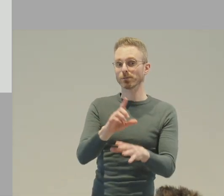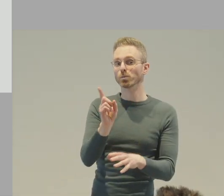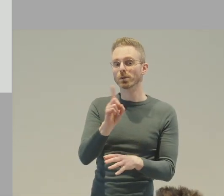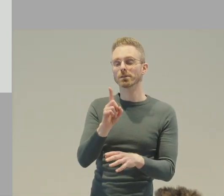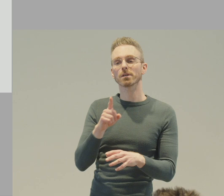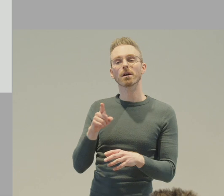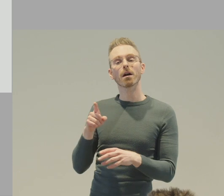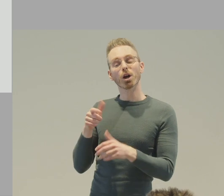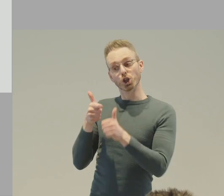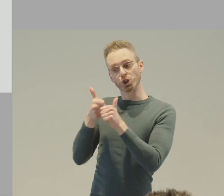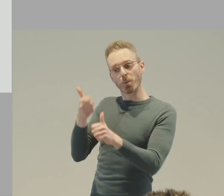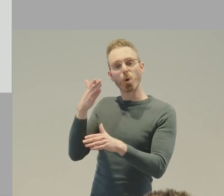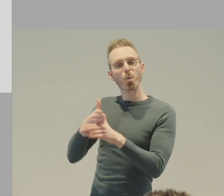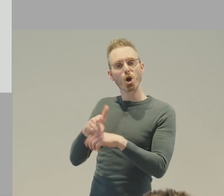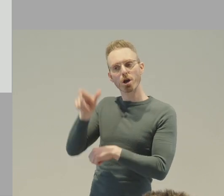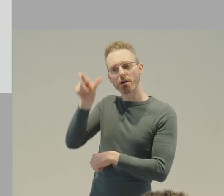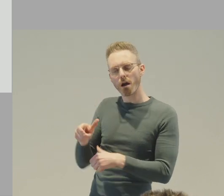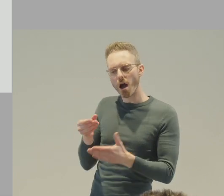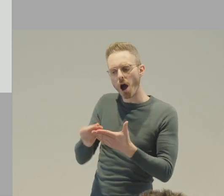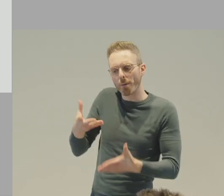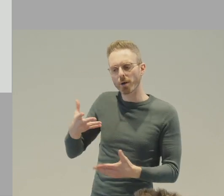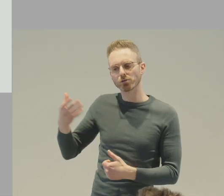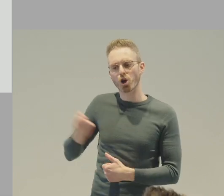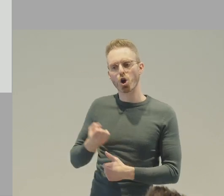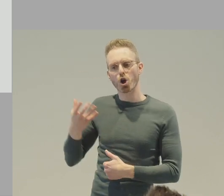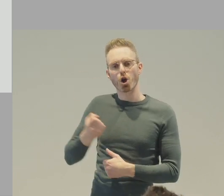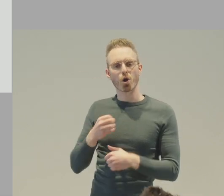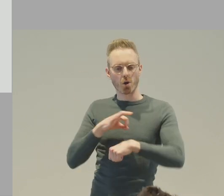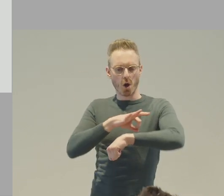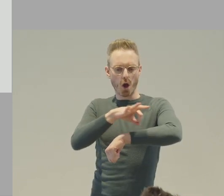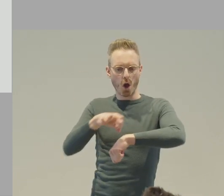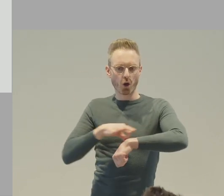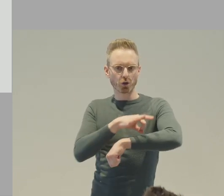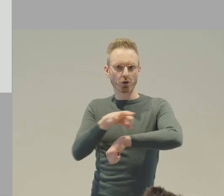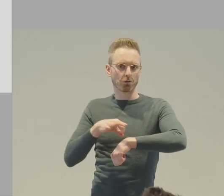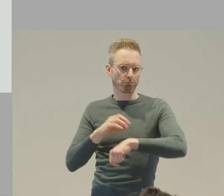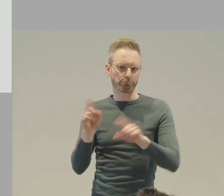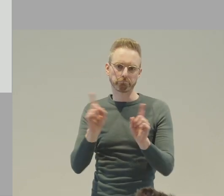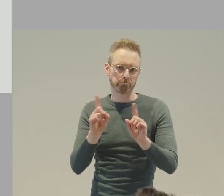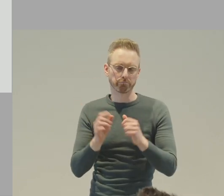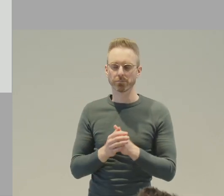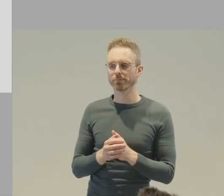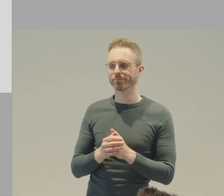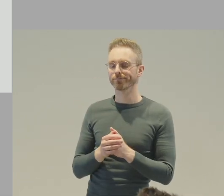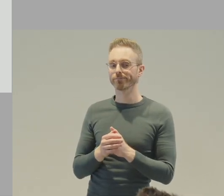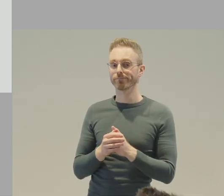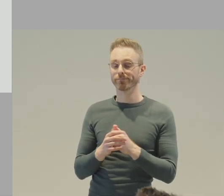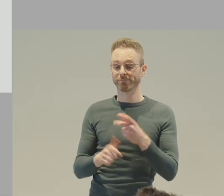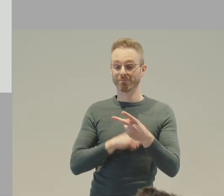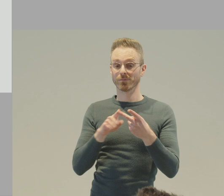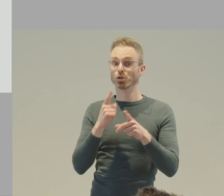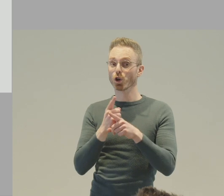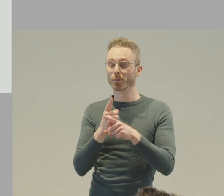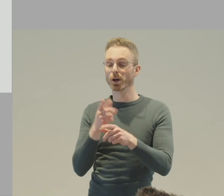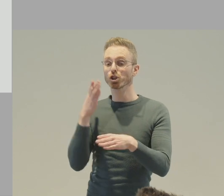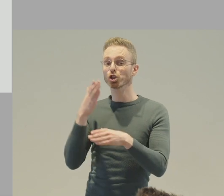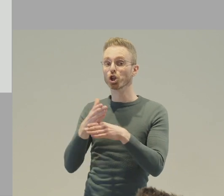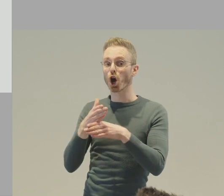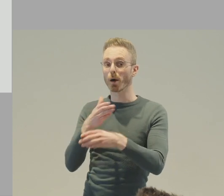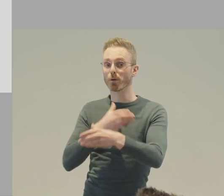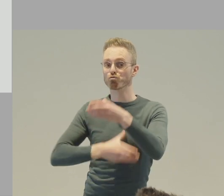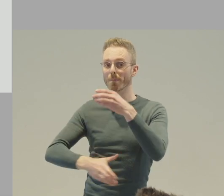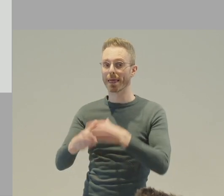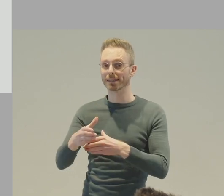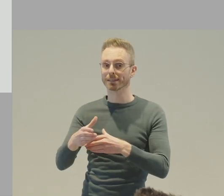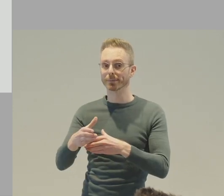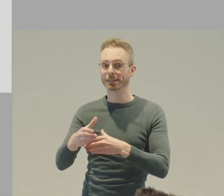The hourly rate of support workers, this is relevant. If you're getting job replacement. So somebody is stepping in to replace you